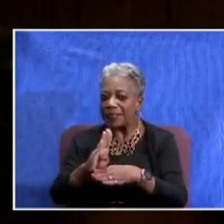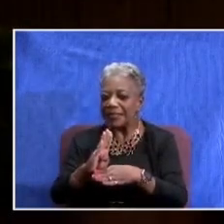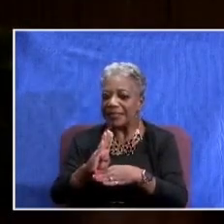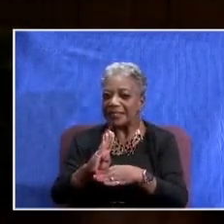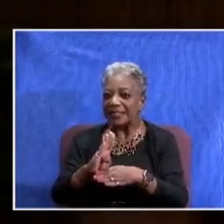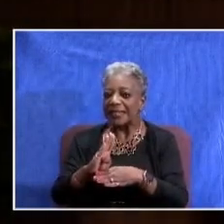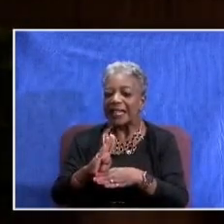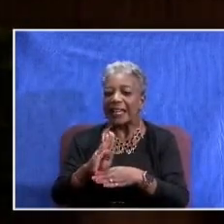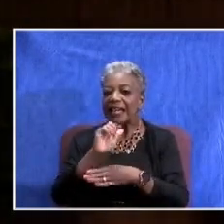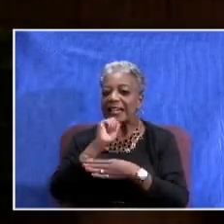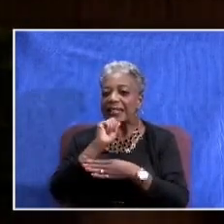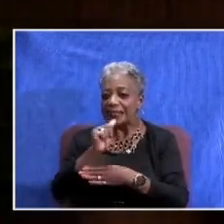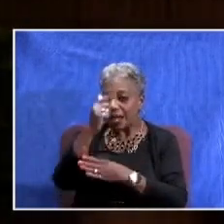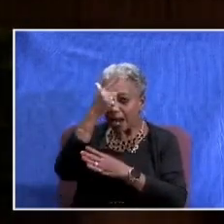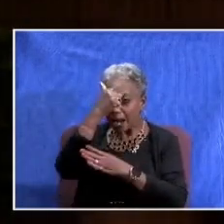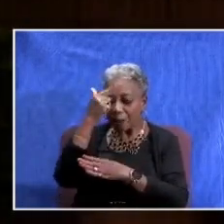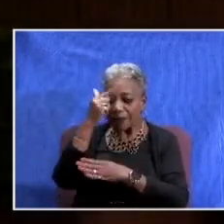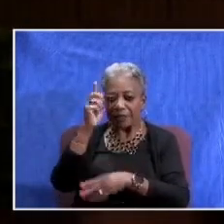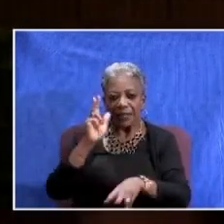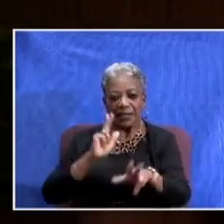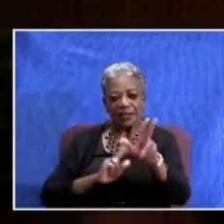because they like you.